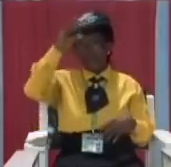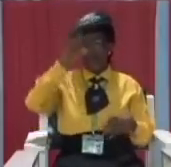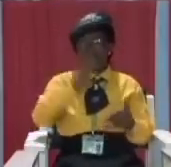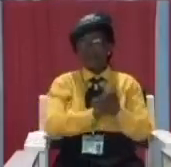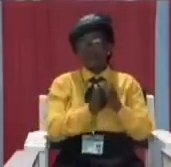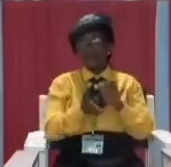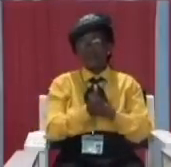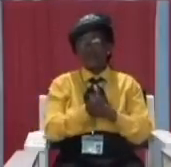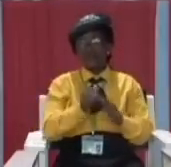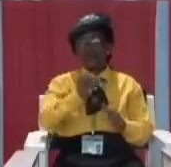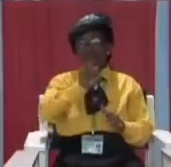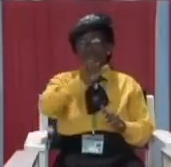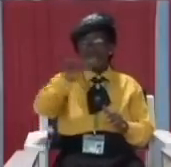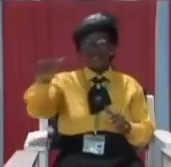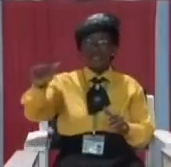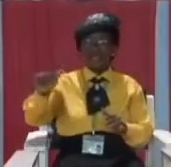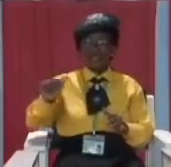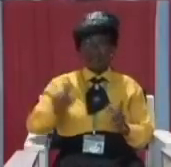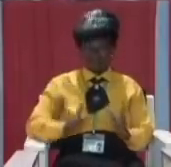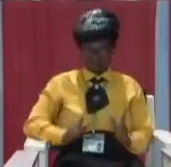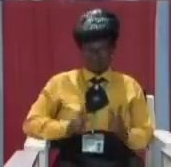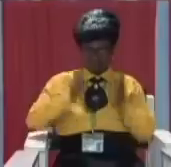living soul.